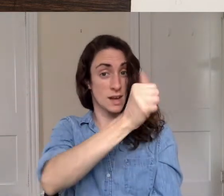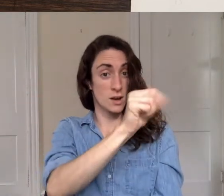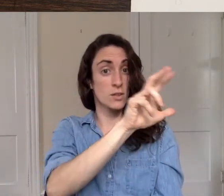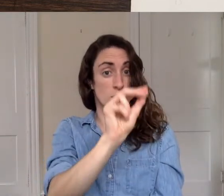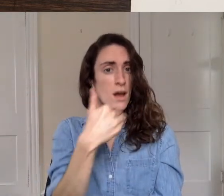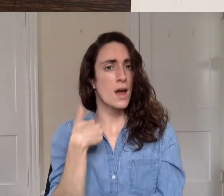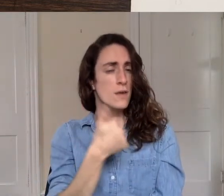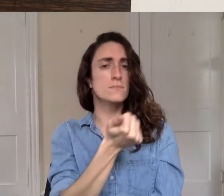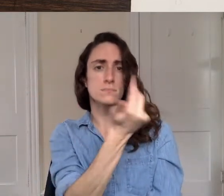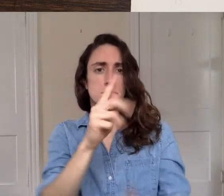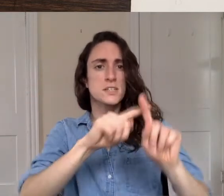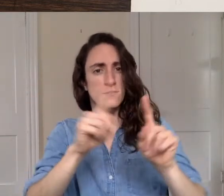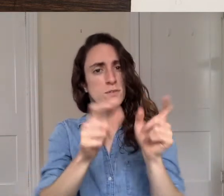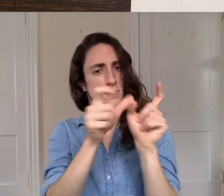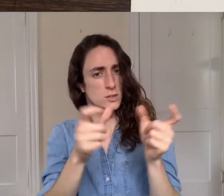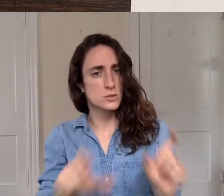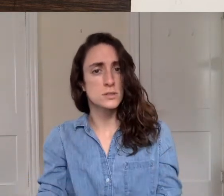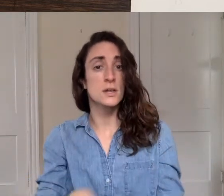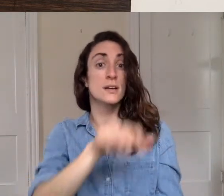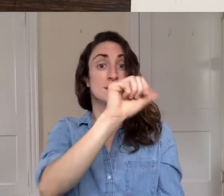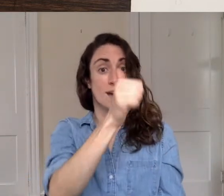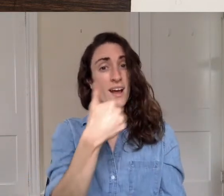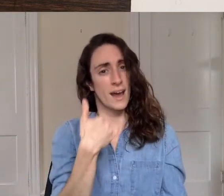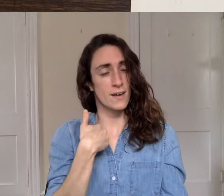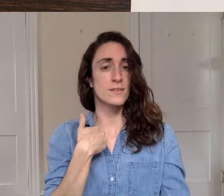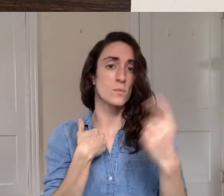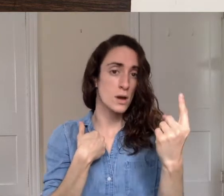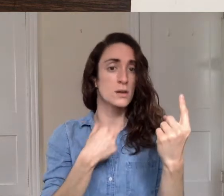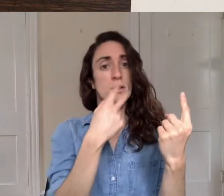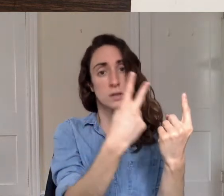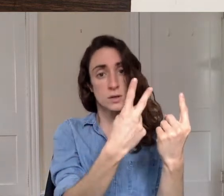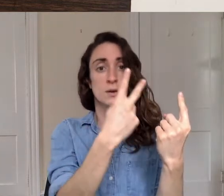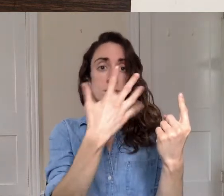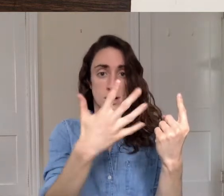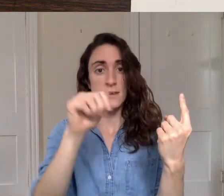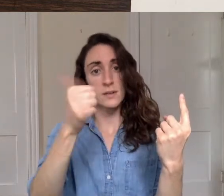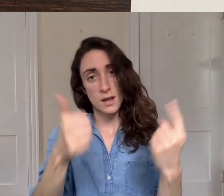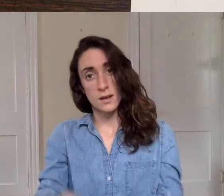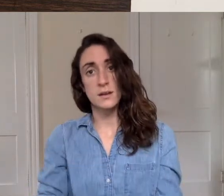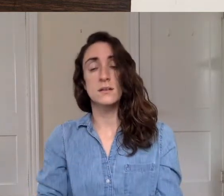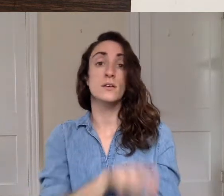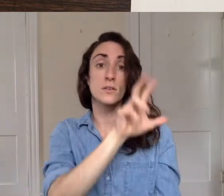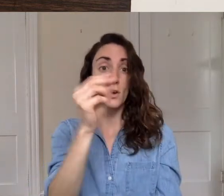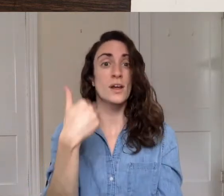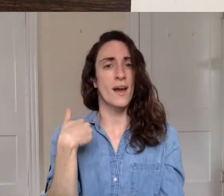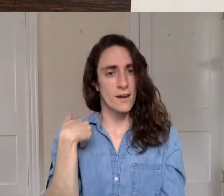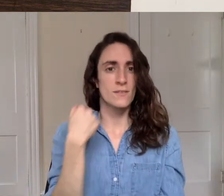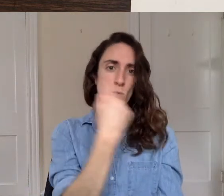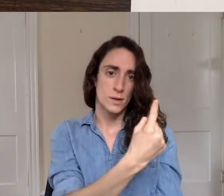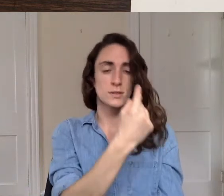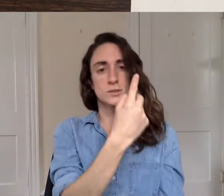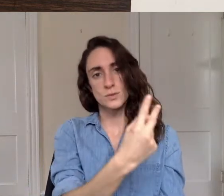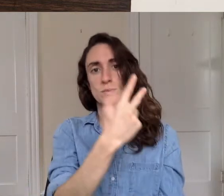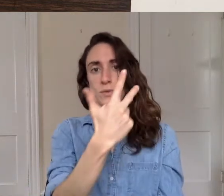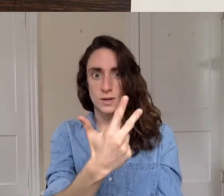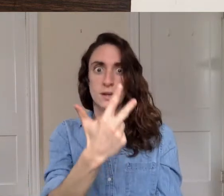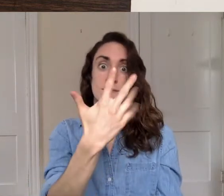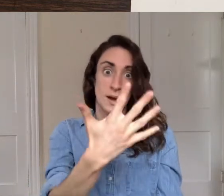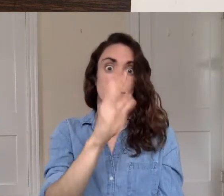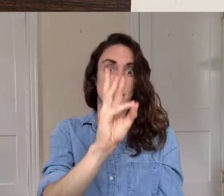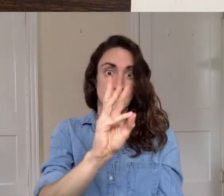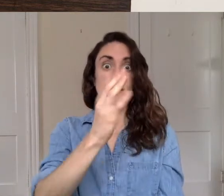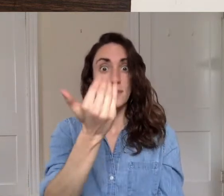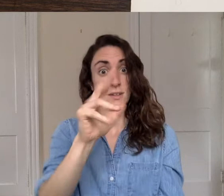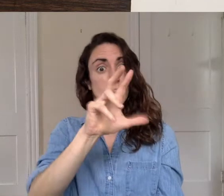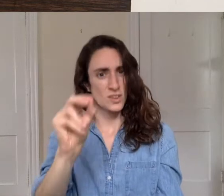1 and itself. On the other hand, 10 and 30 have several factors in addition to 1 and themselves. 10 has